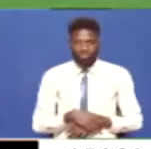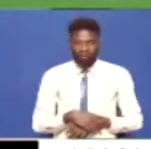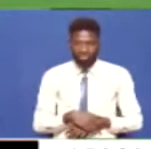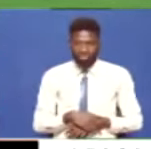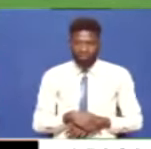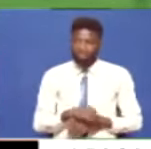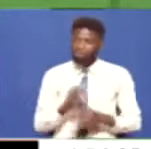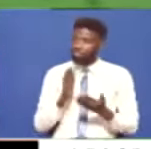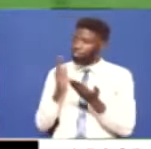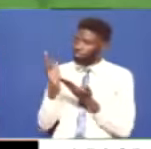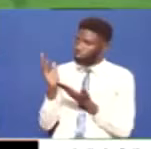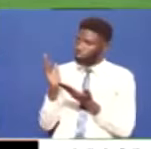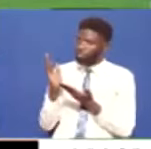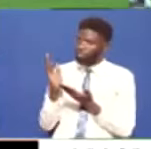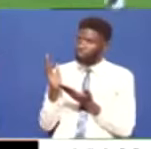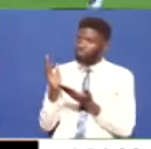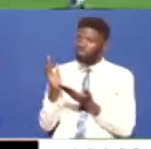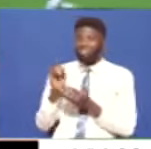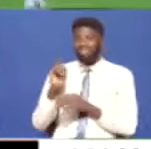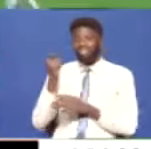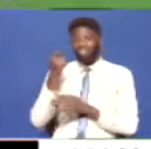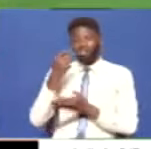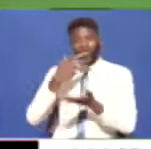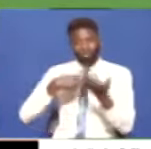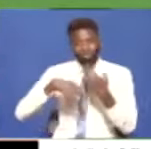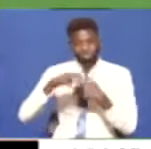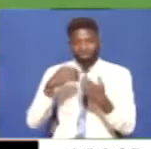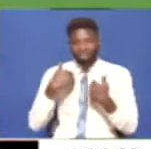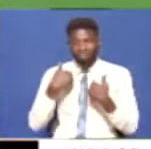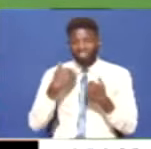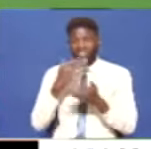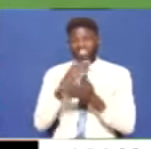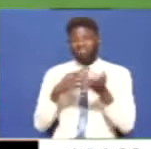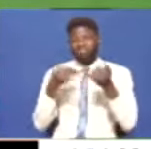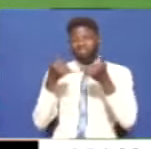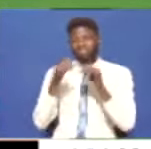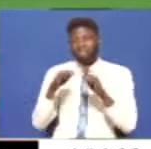squad he started, playing some players out of their usual position. Justified.